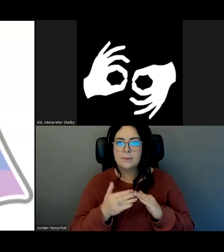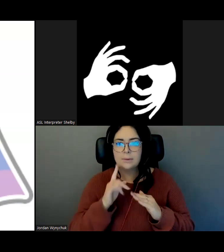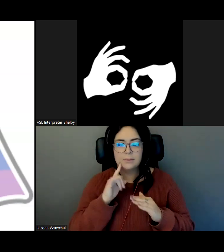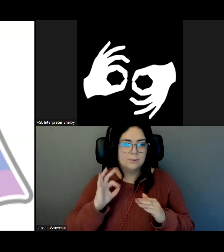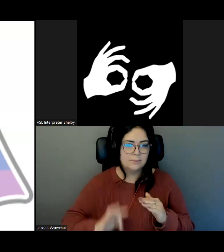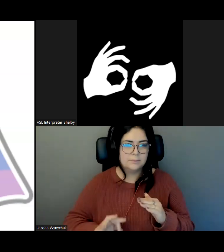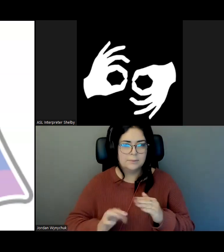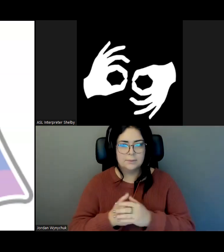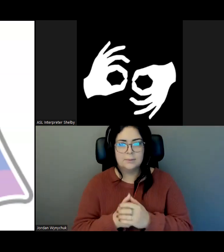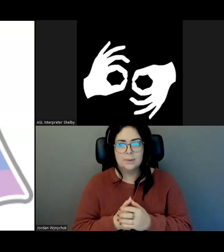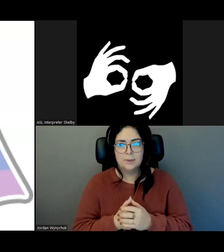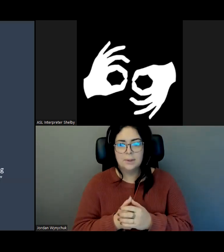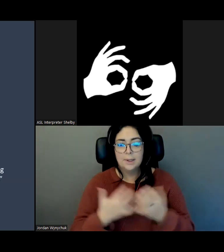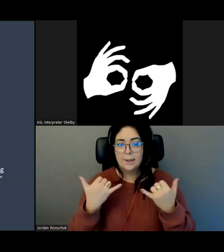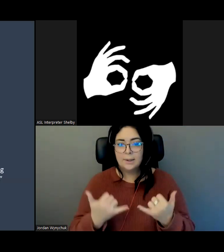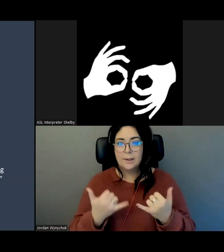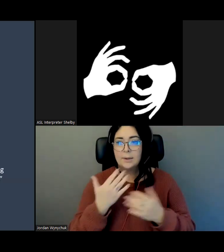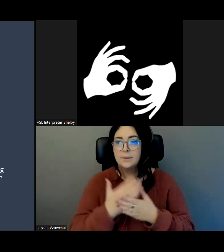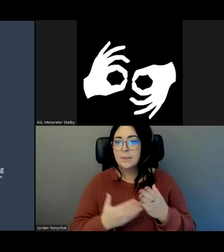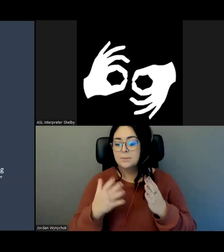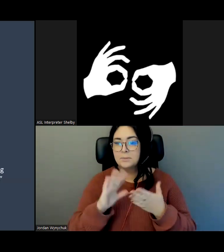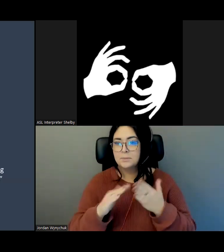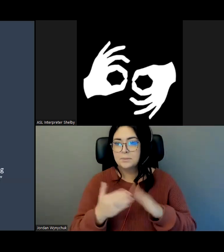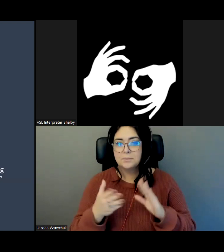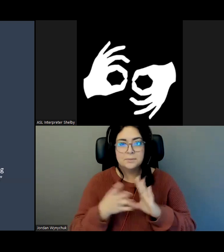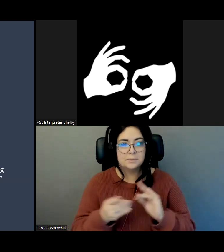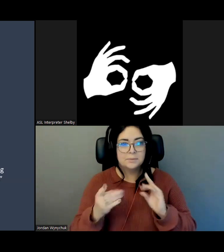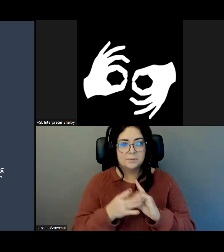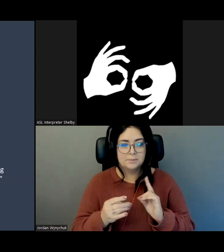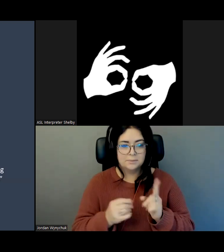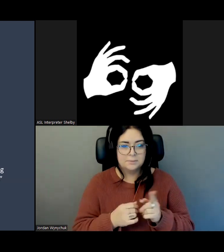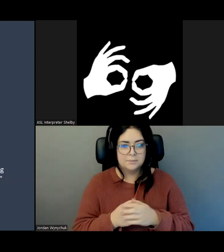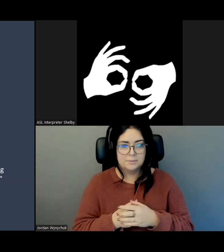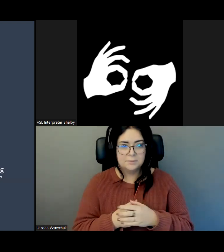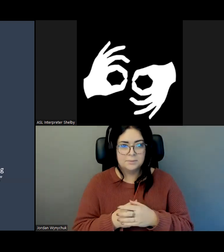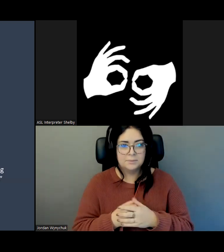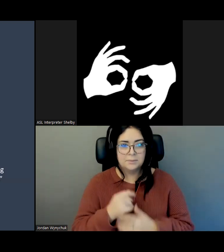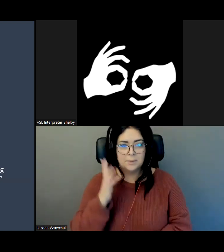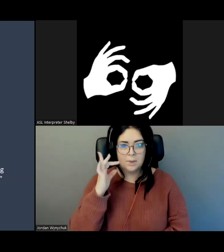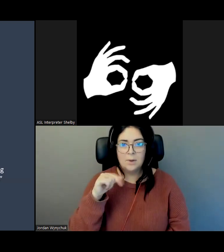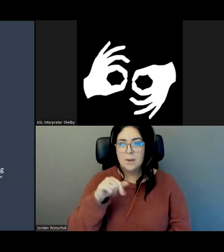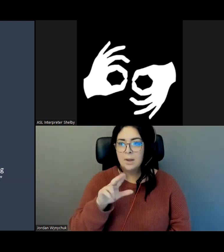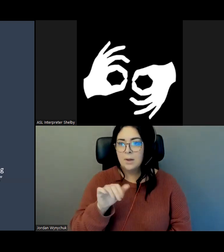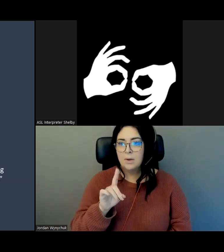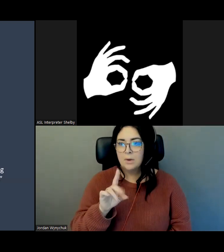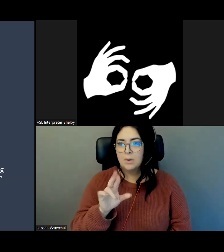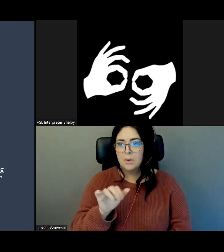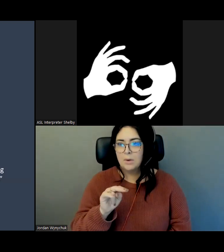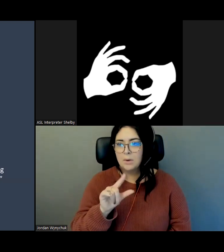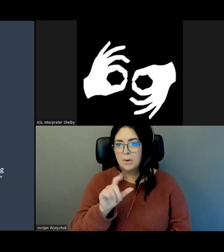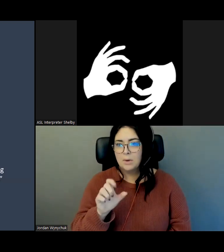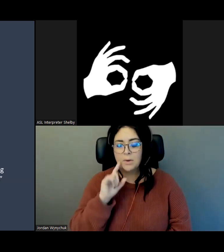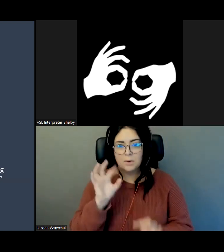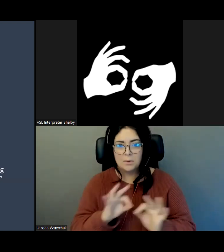And then quickly, some community testimonials. So why is Quadrangle's work so urgent and important right